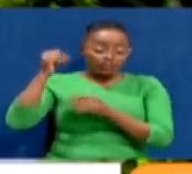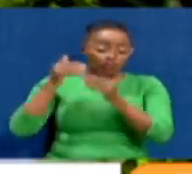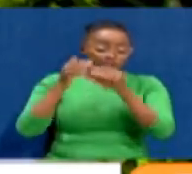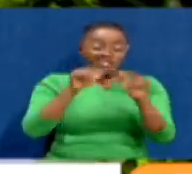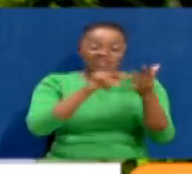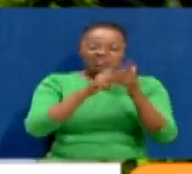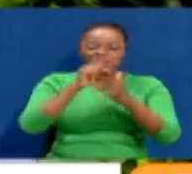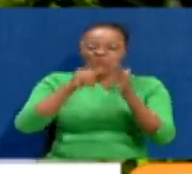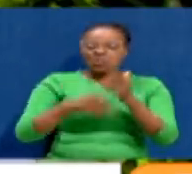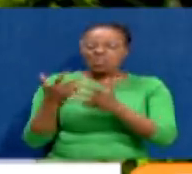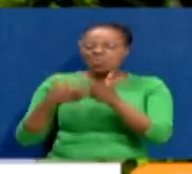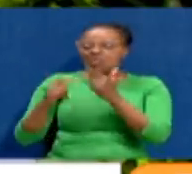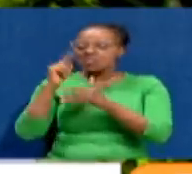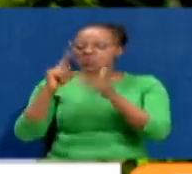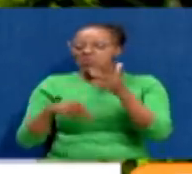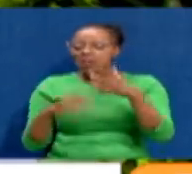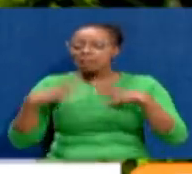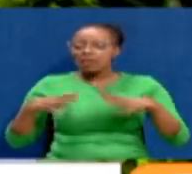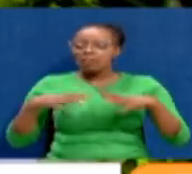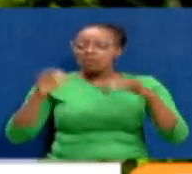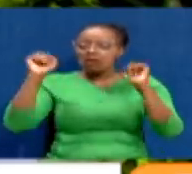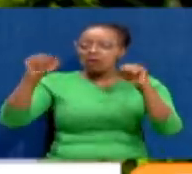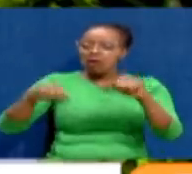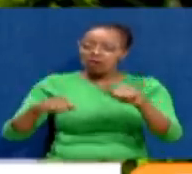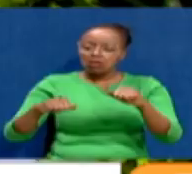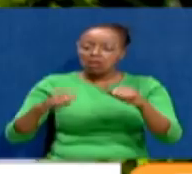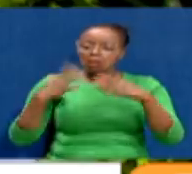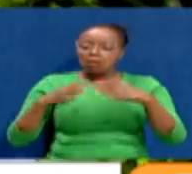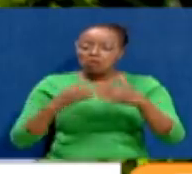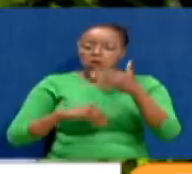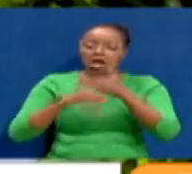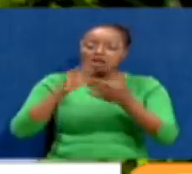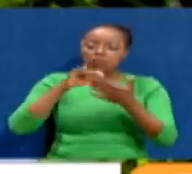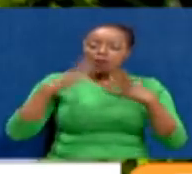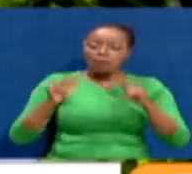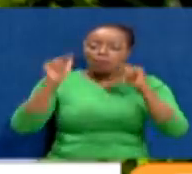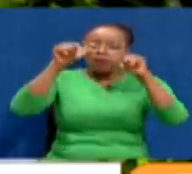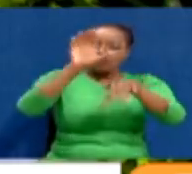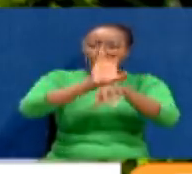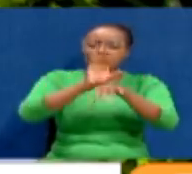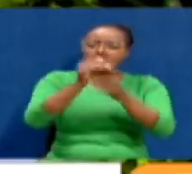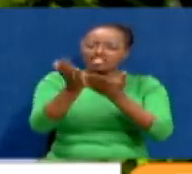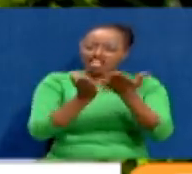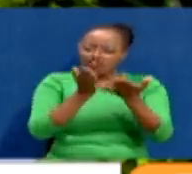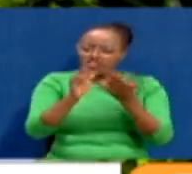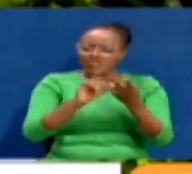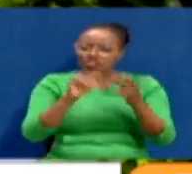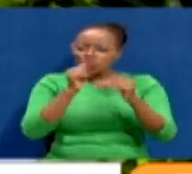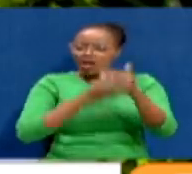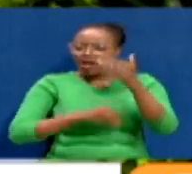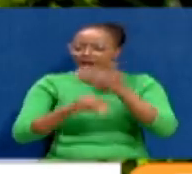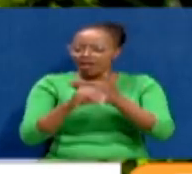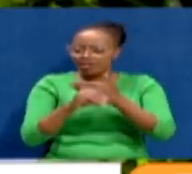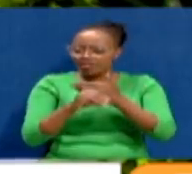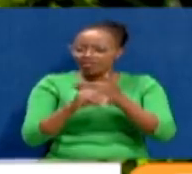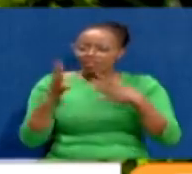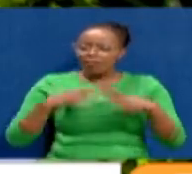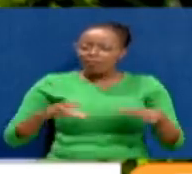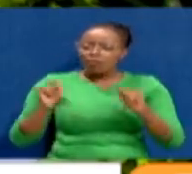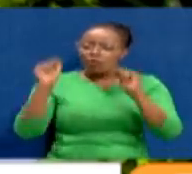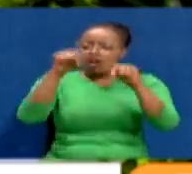mixed signals, you are saying now people can, you can increase the number of people attending churches, you can increase the number of